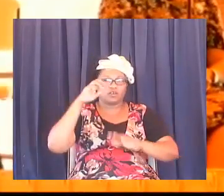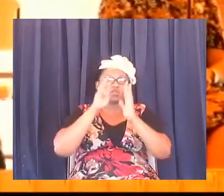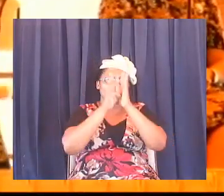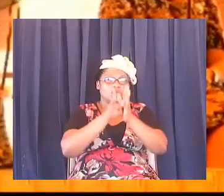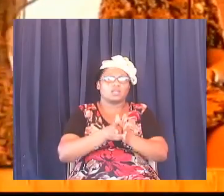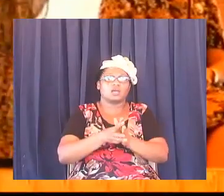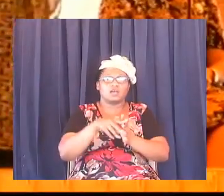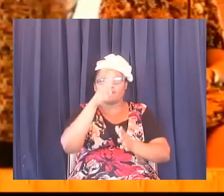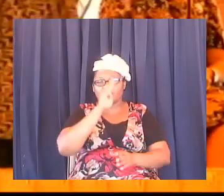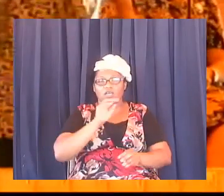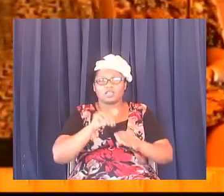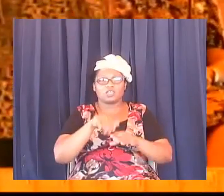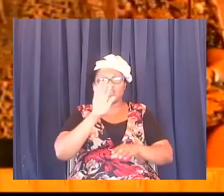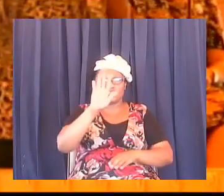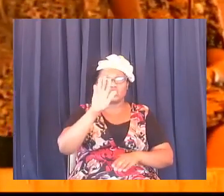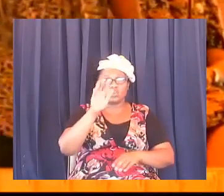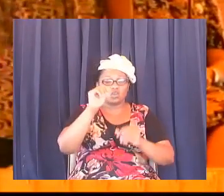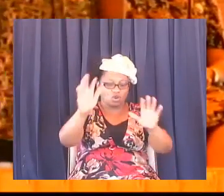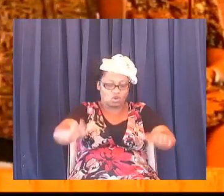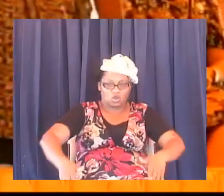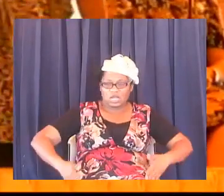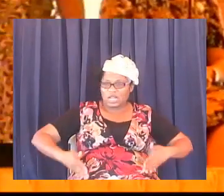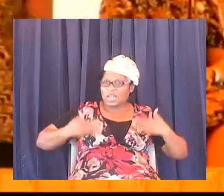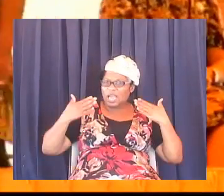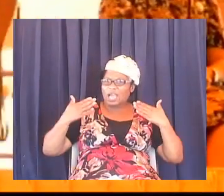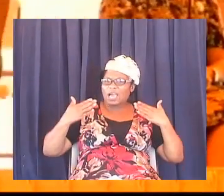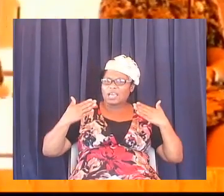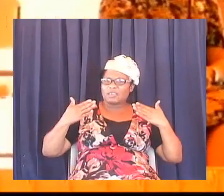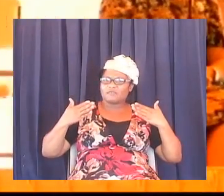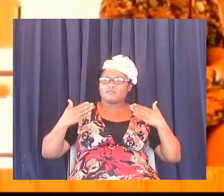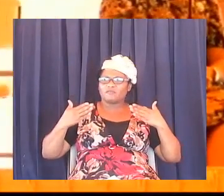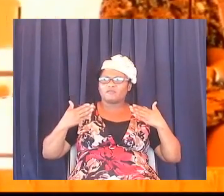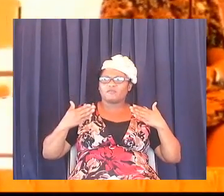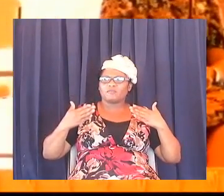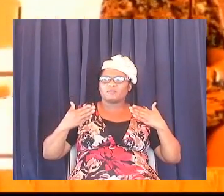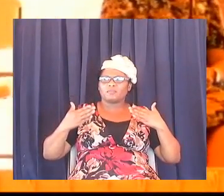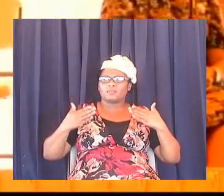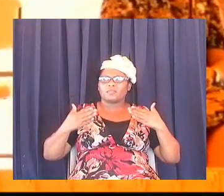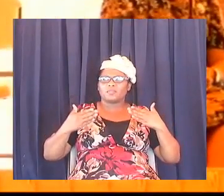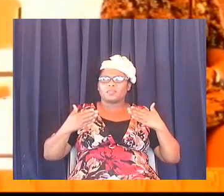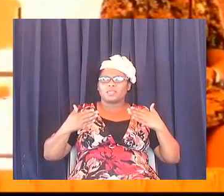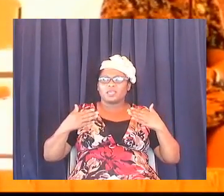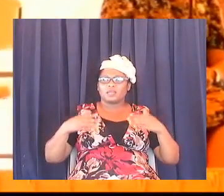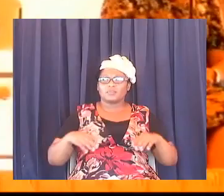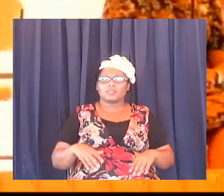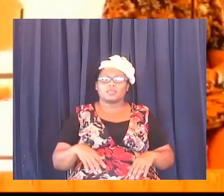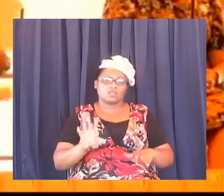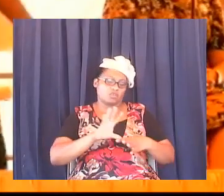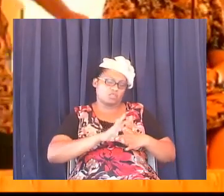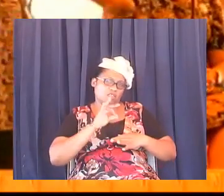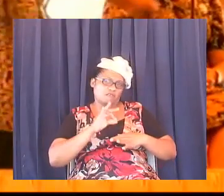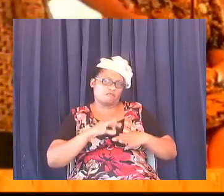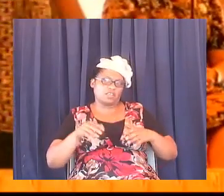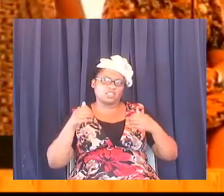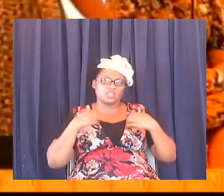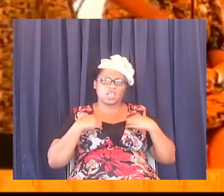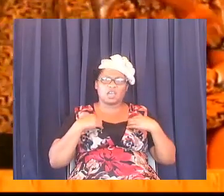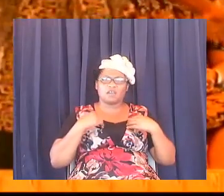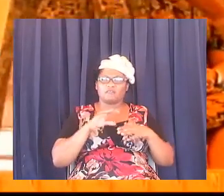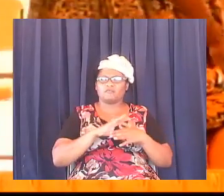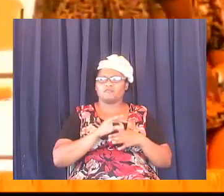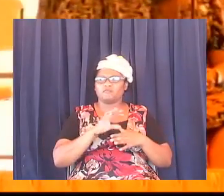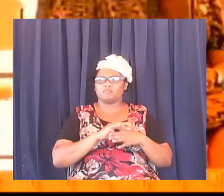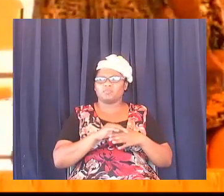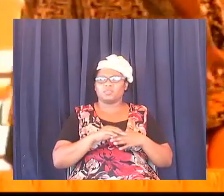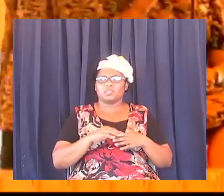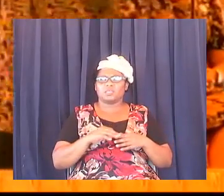the will of God in your life. Oh my God, the flesh would have you pulling on a